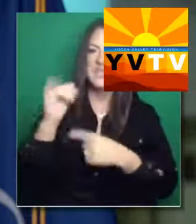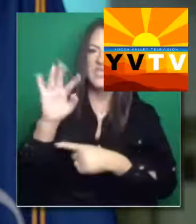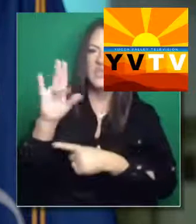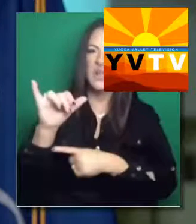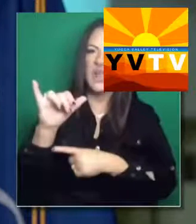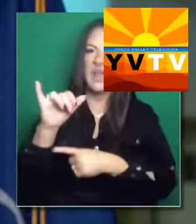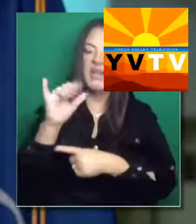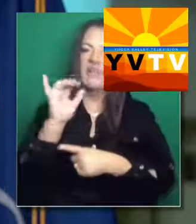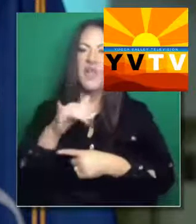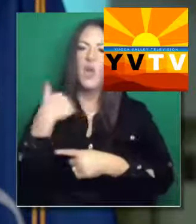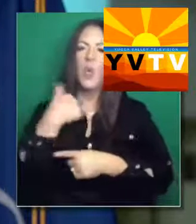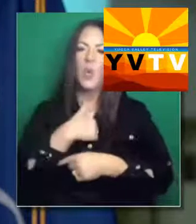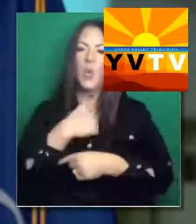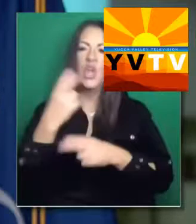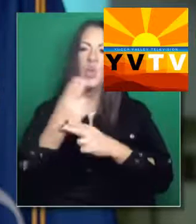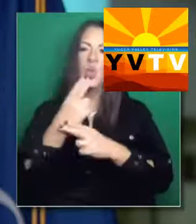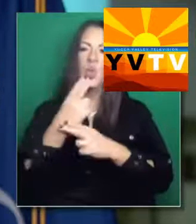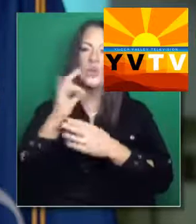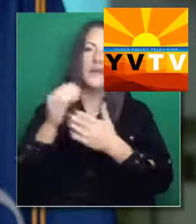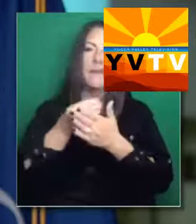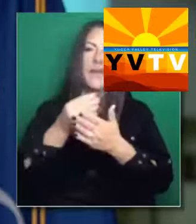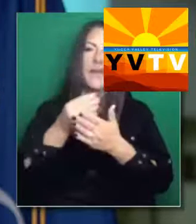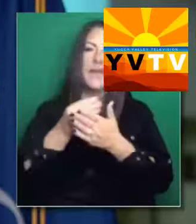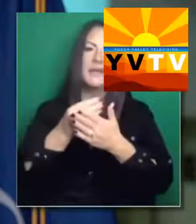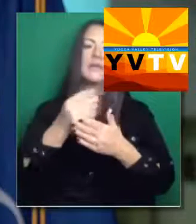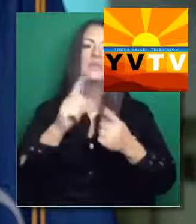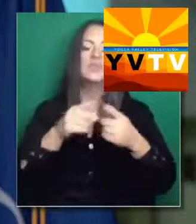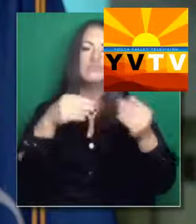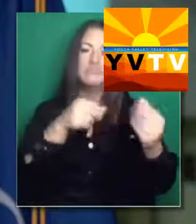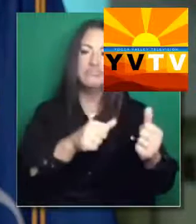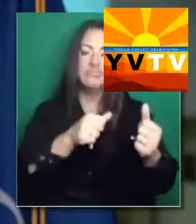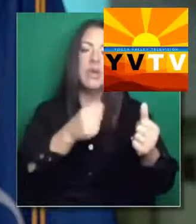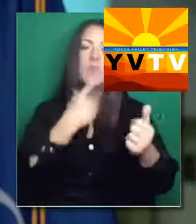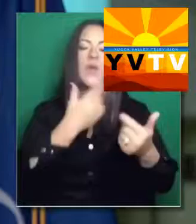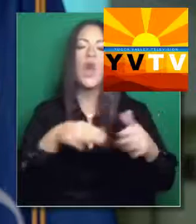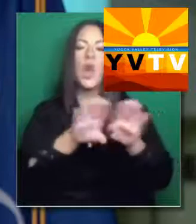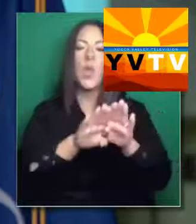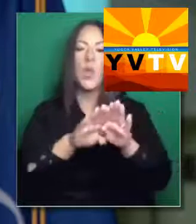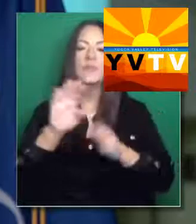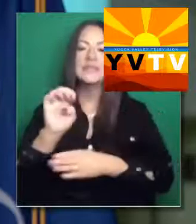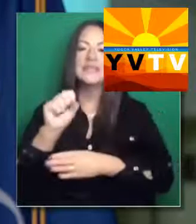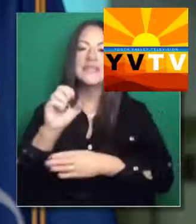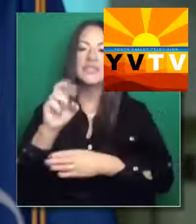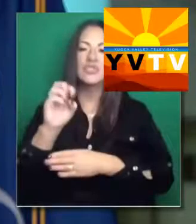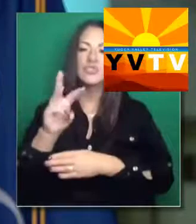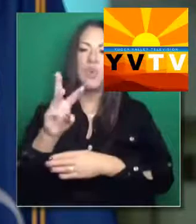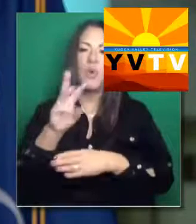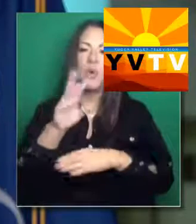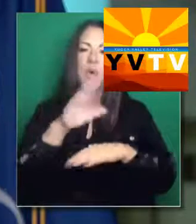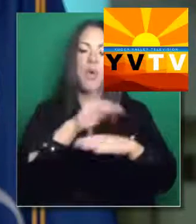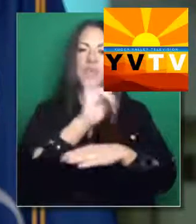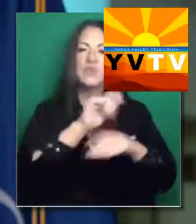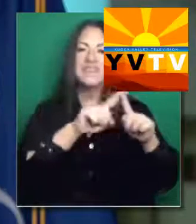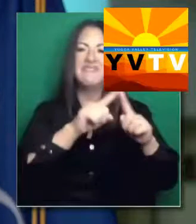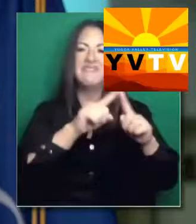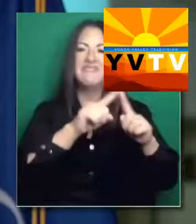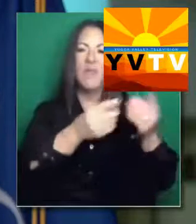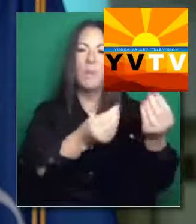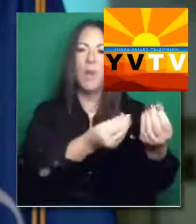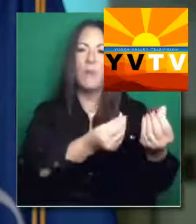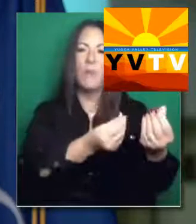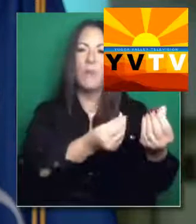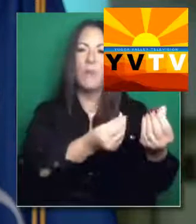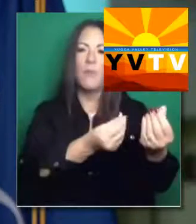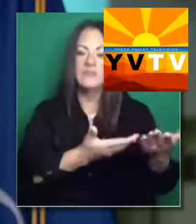down to close escrow. We closed escrow on these projects. And so over the next number of weeks